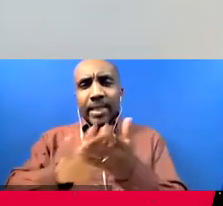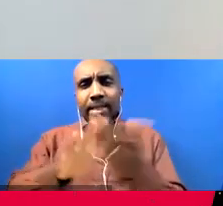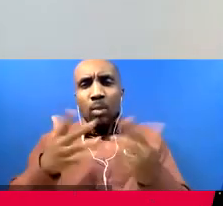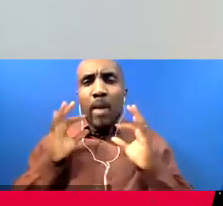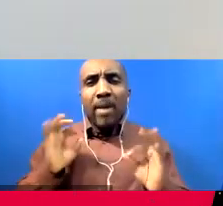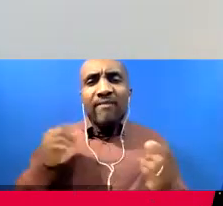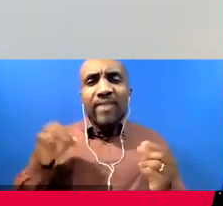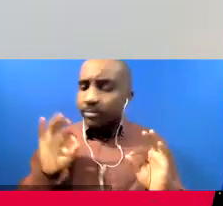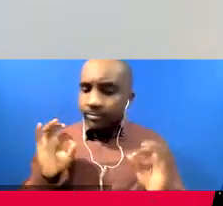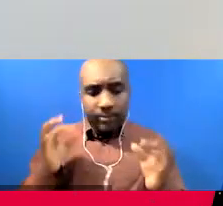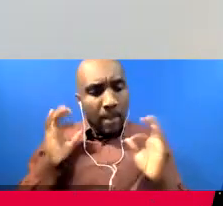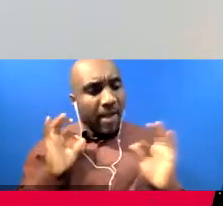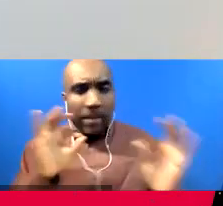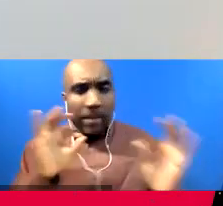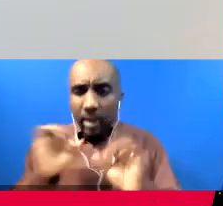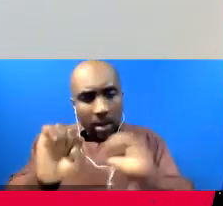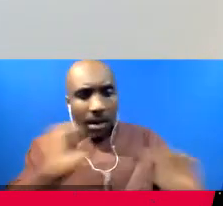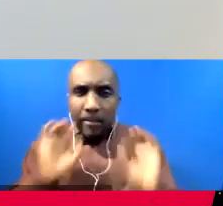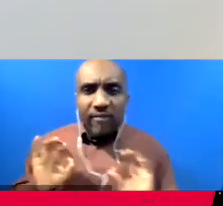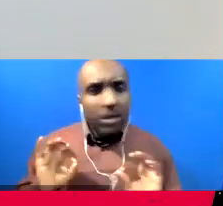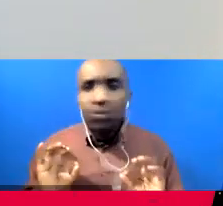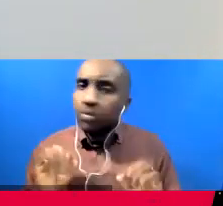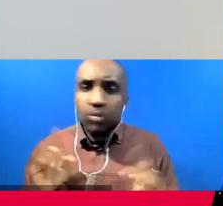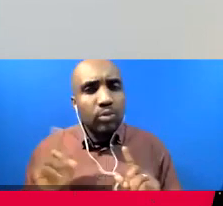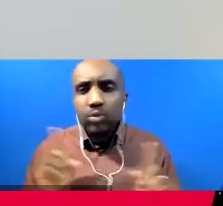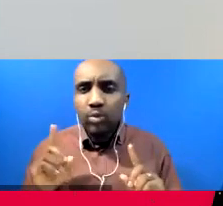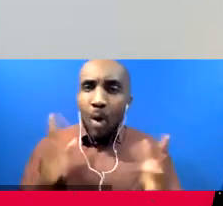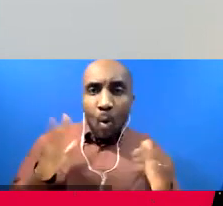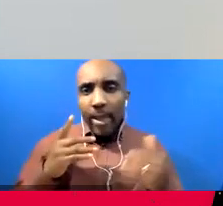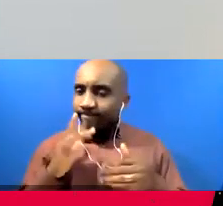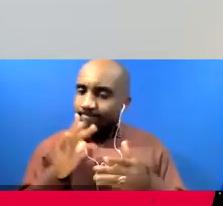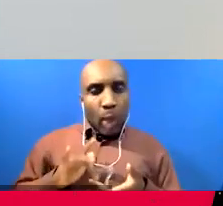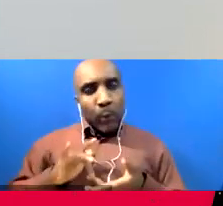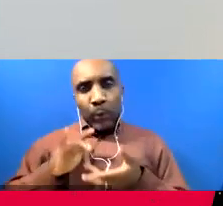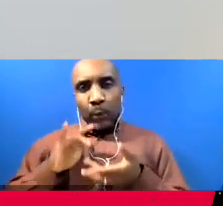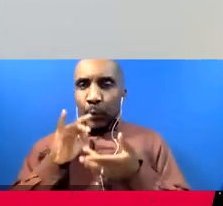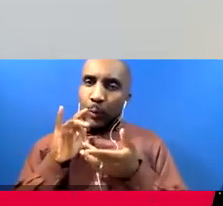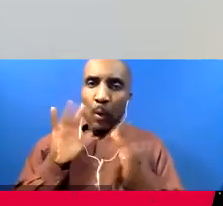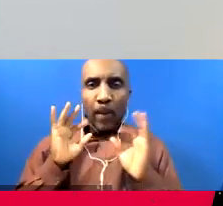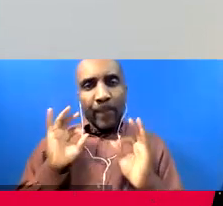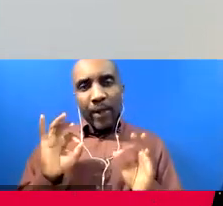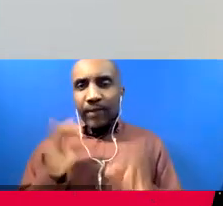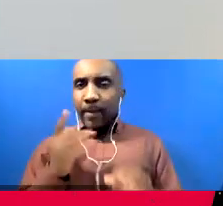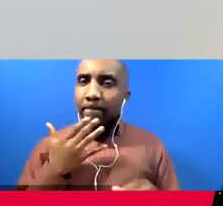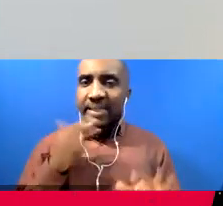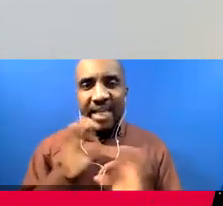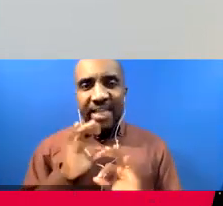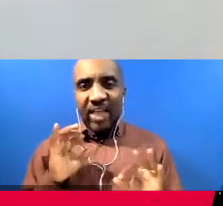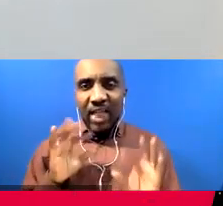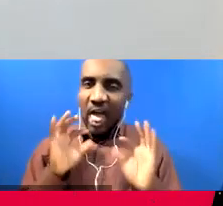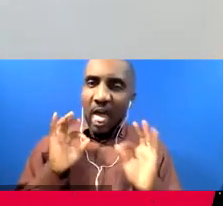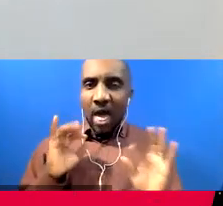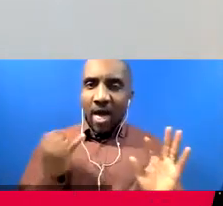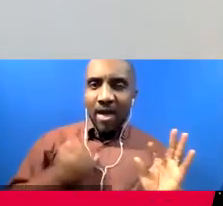imperfections. You know, just because a group is struggling doesn't mean they're perfect and, you know, higher than thou, and they will not make